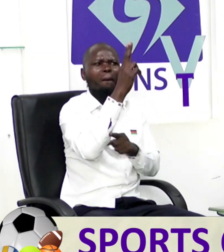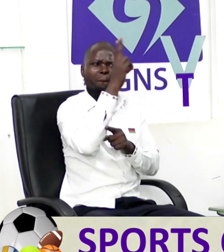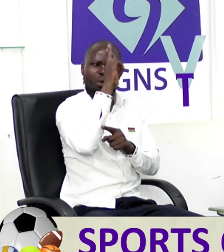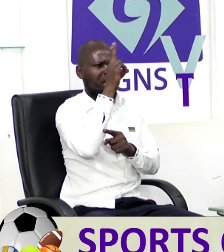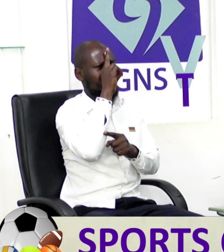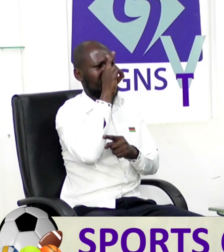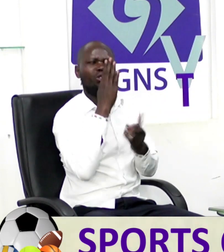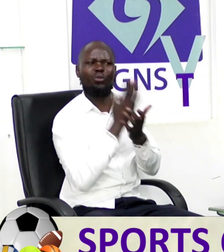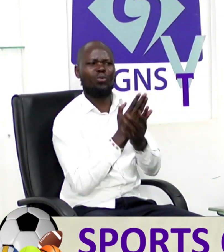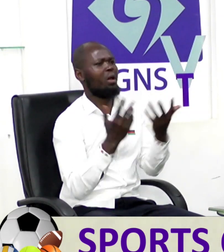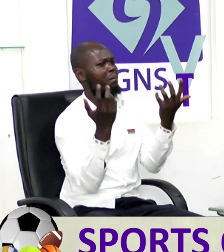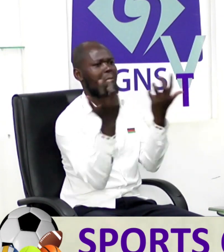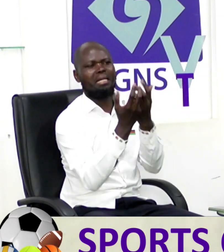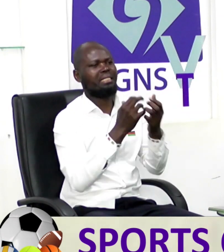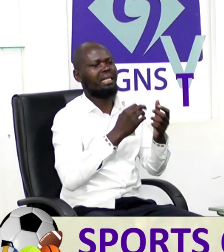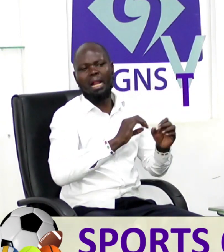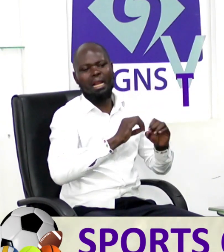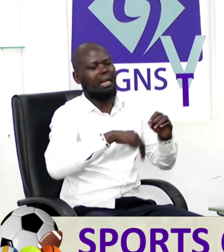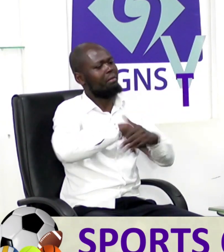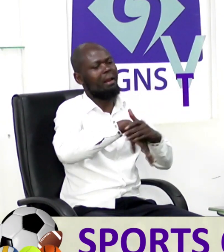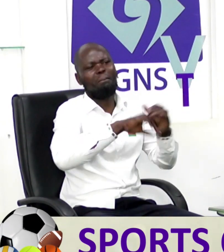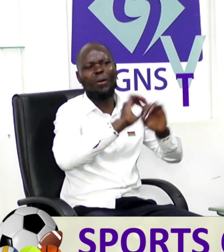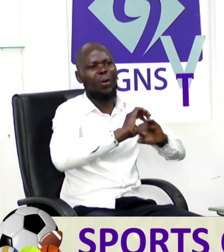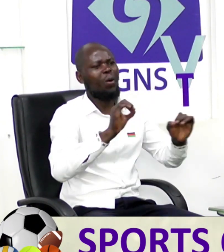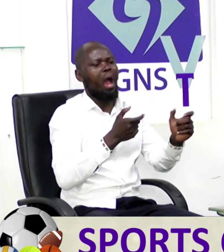Do you think police